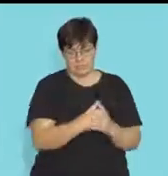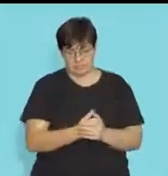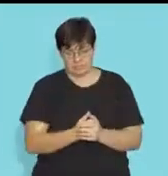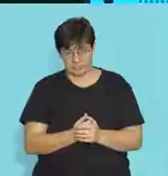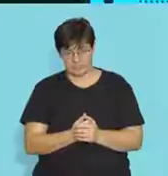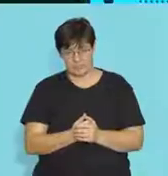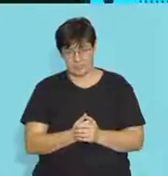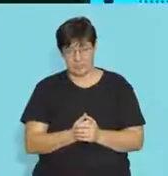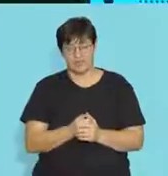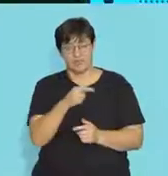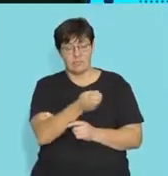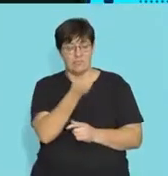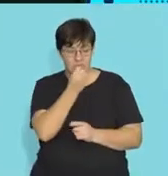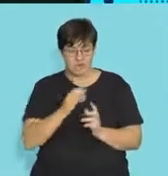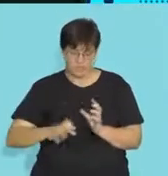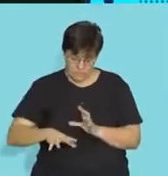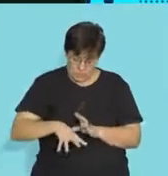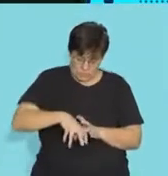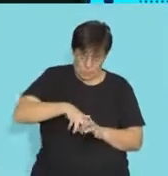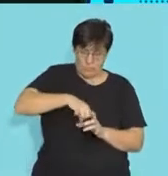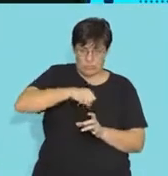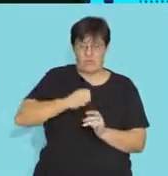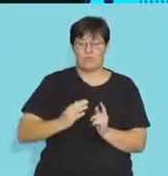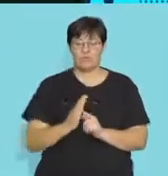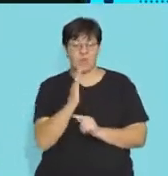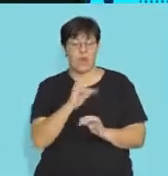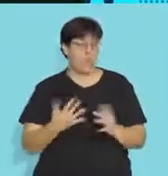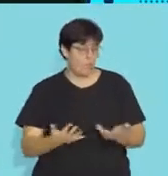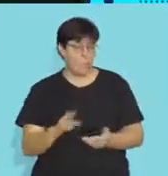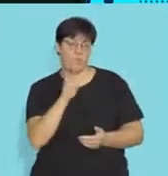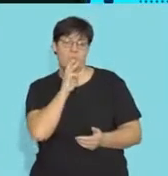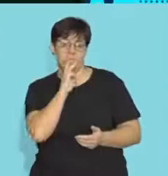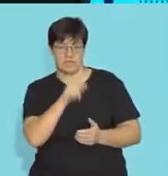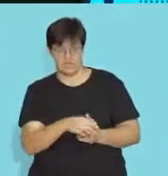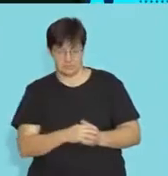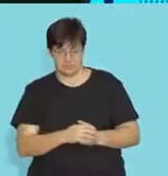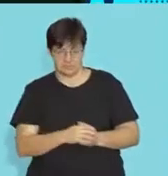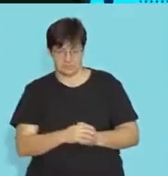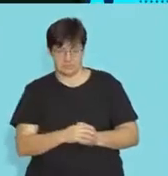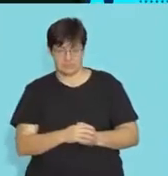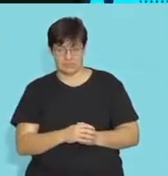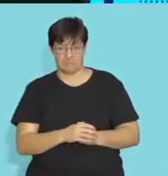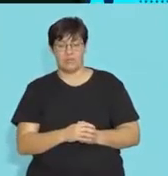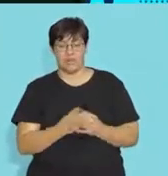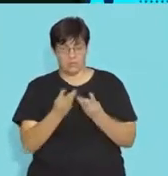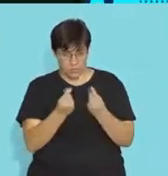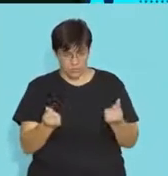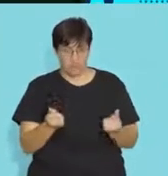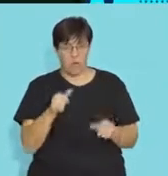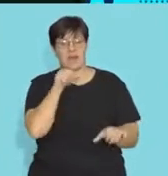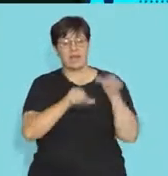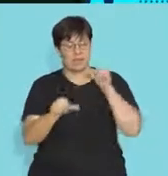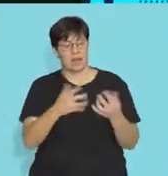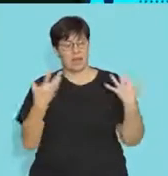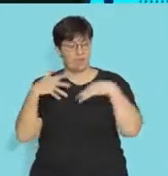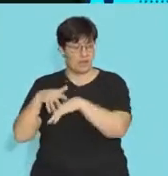water contains a lot of nutrients, and those nutrients can only be absorbed into the plant through water. So it's an important solvent